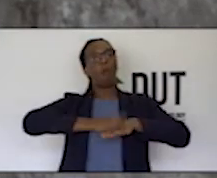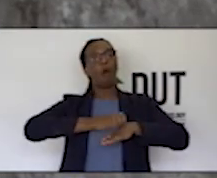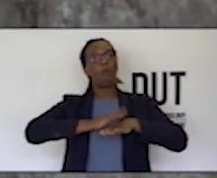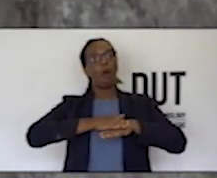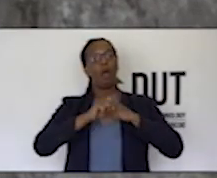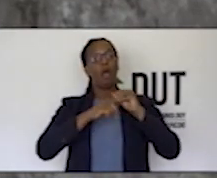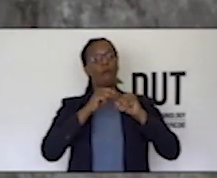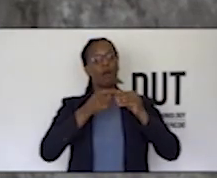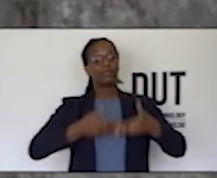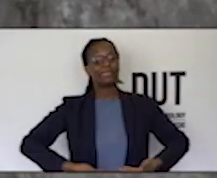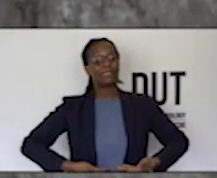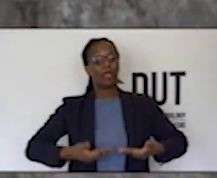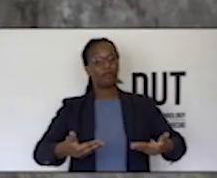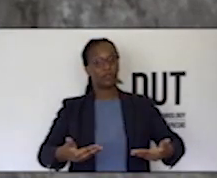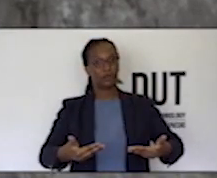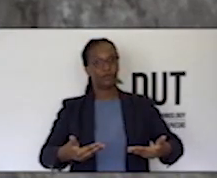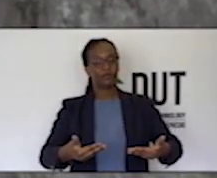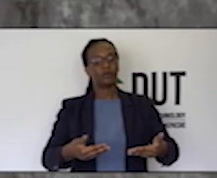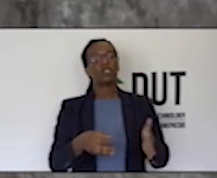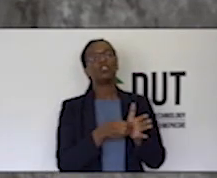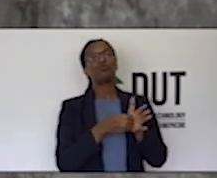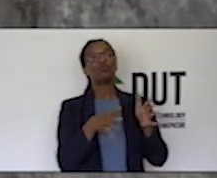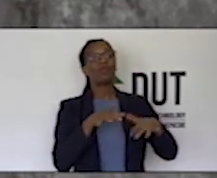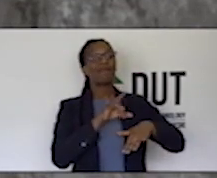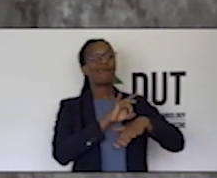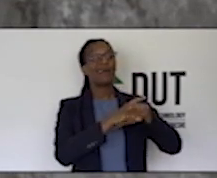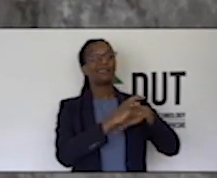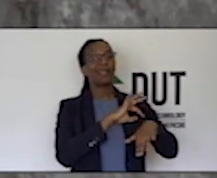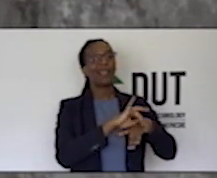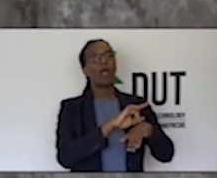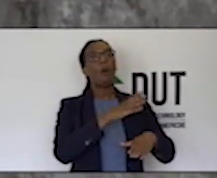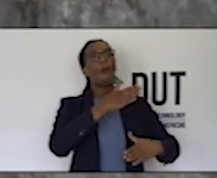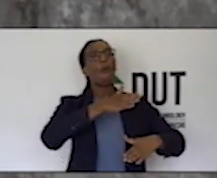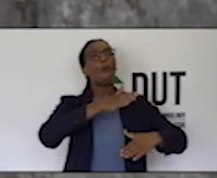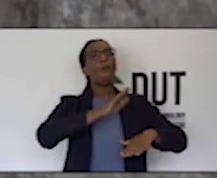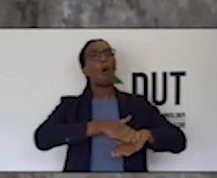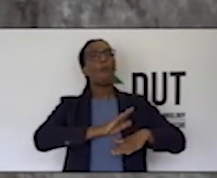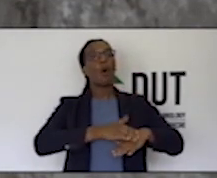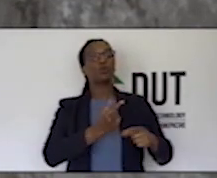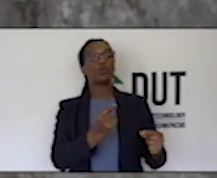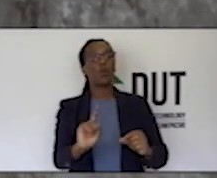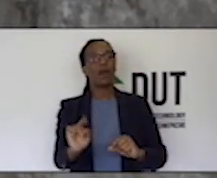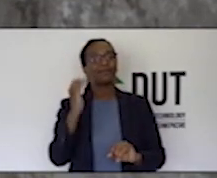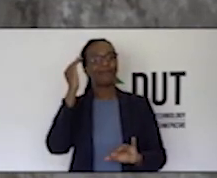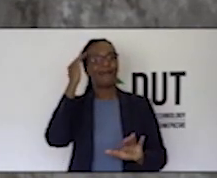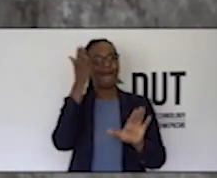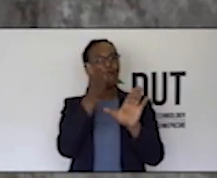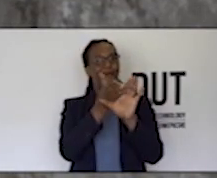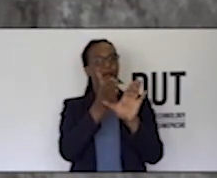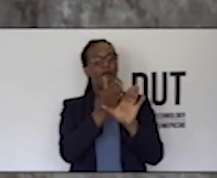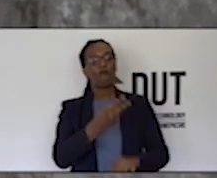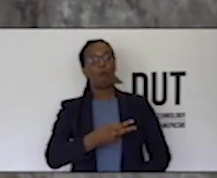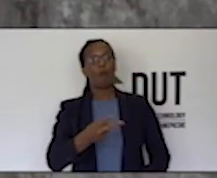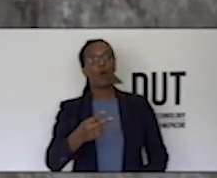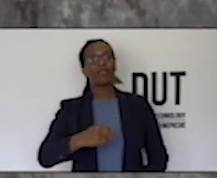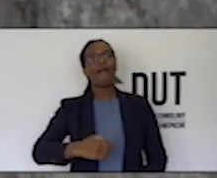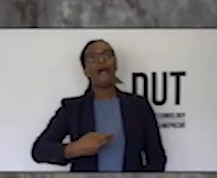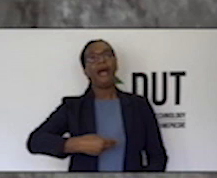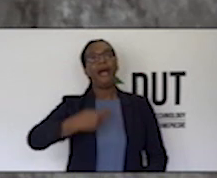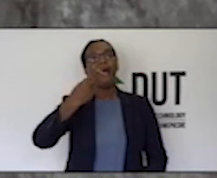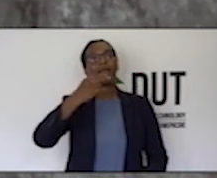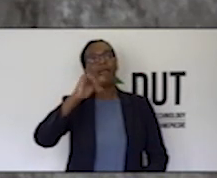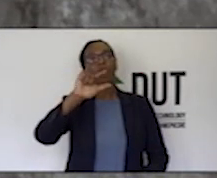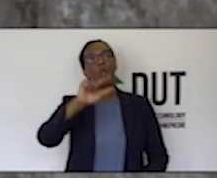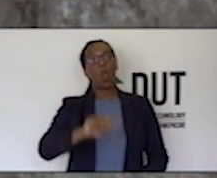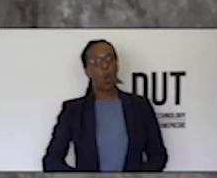Student Counseling provides psychological and consultative services for both undergraduate and